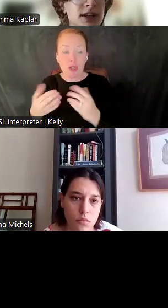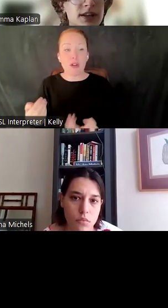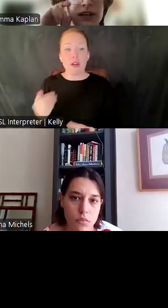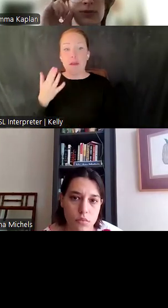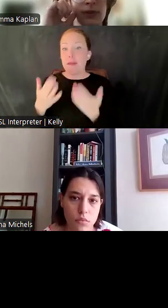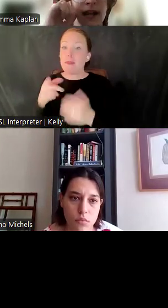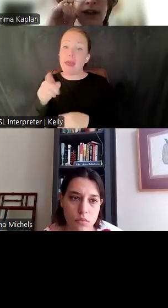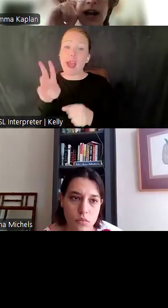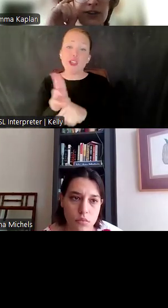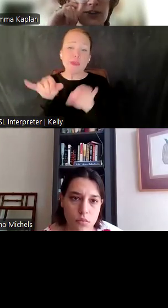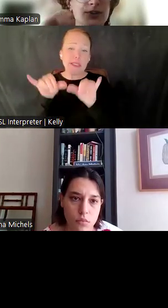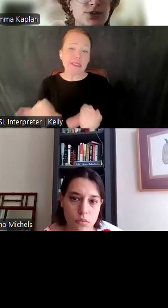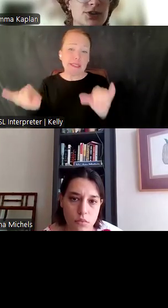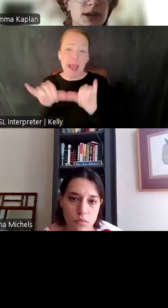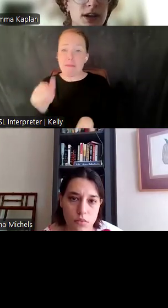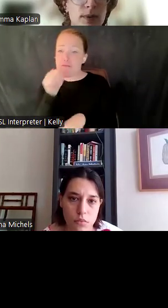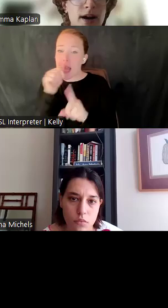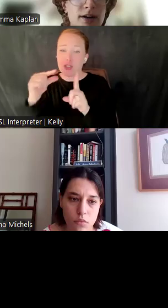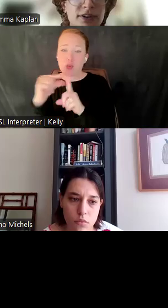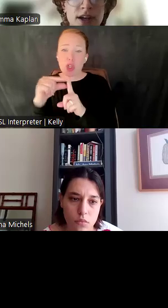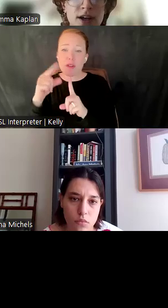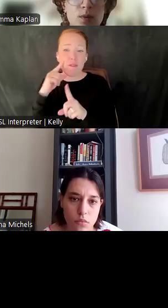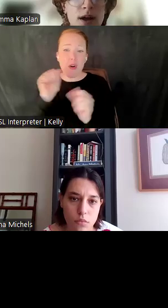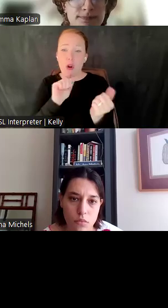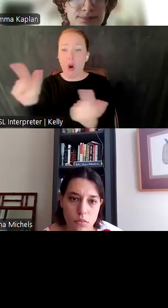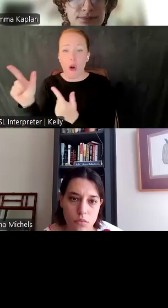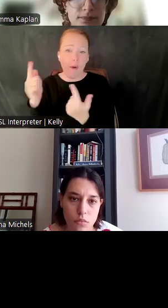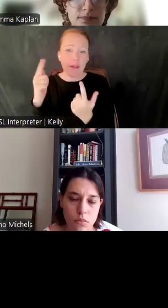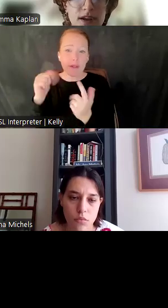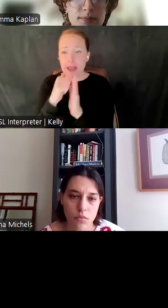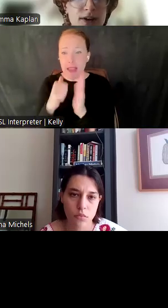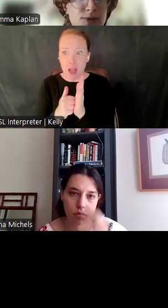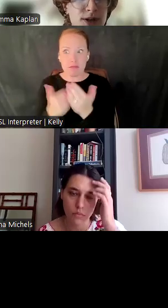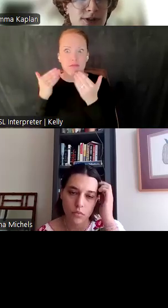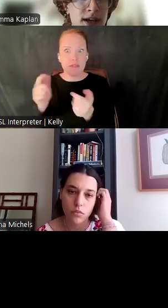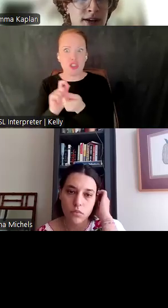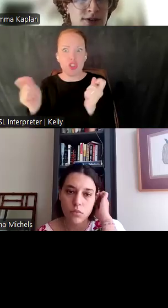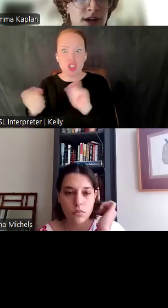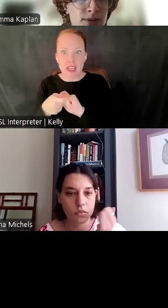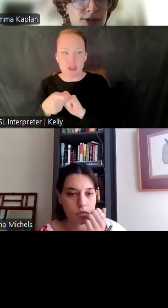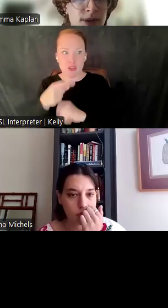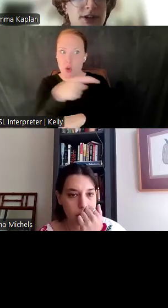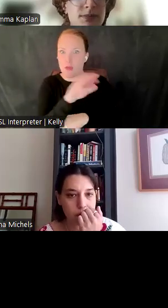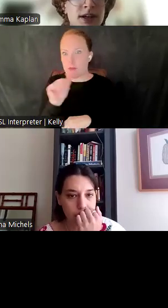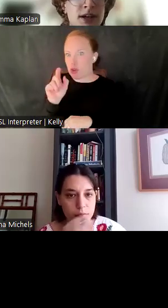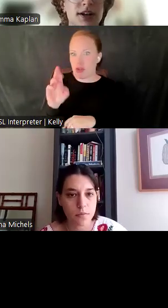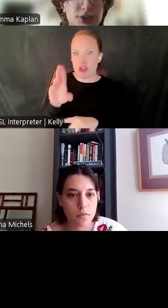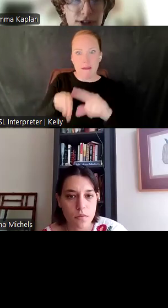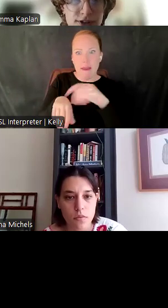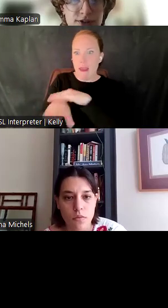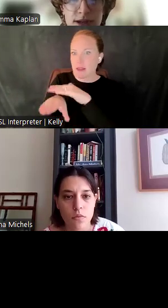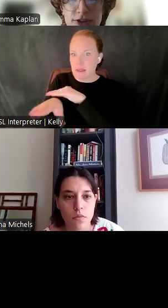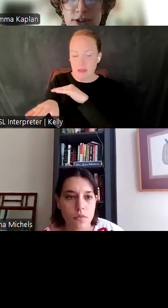consistently that the abuser might have access to. So just being aware of what passwords and numbers might need to